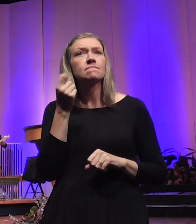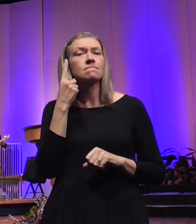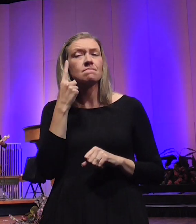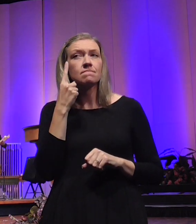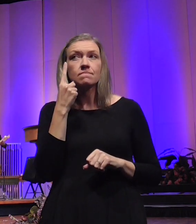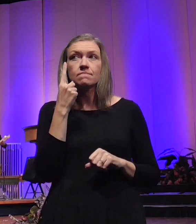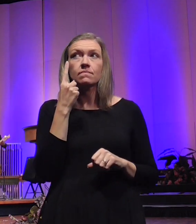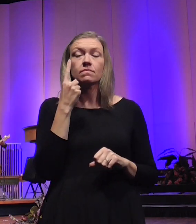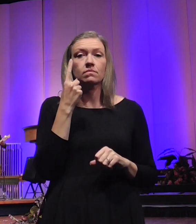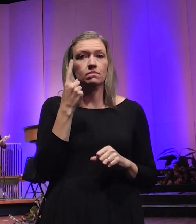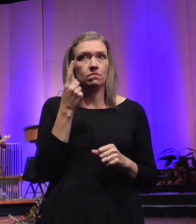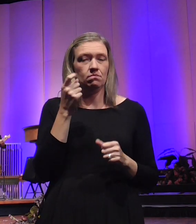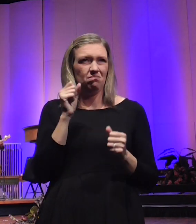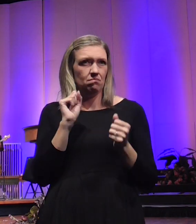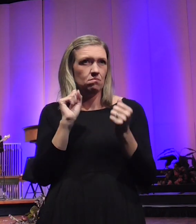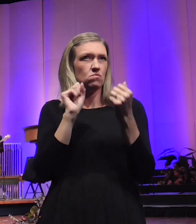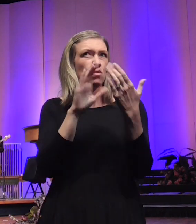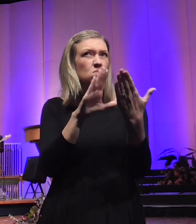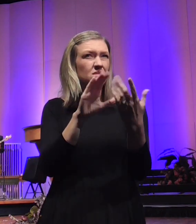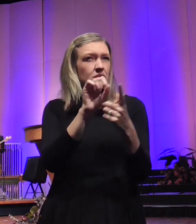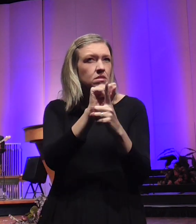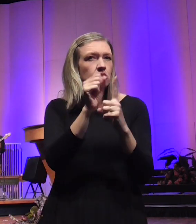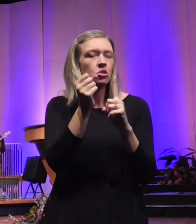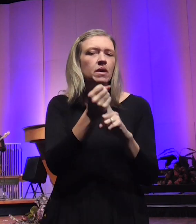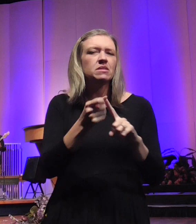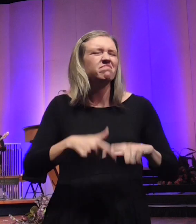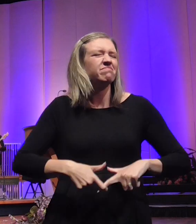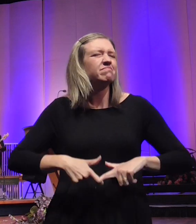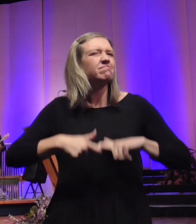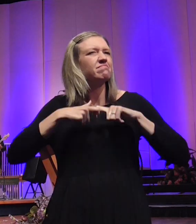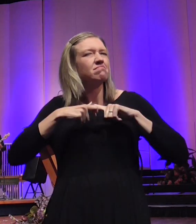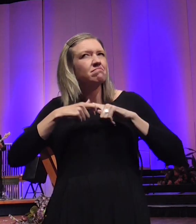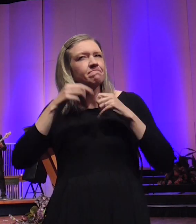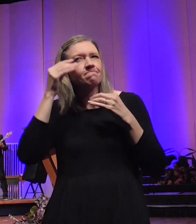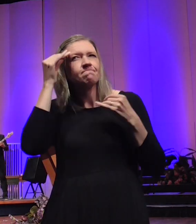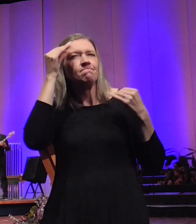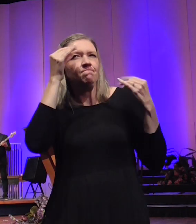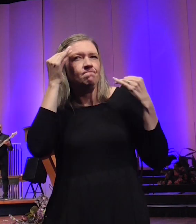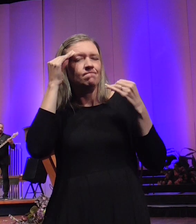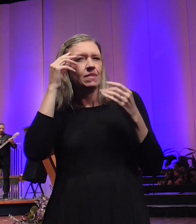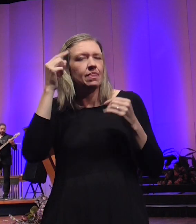Just think twice